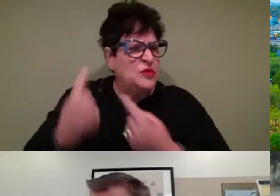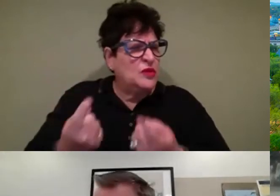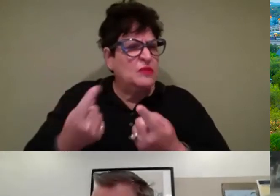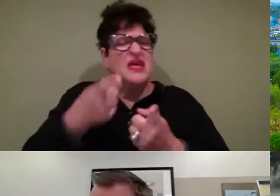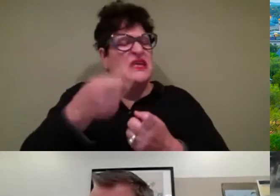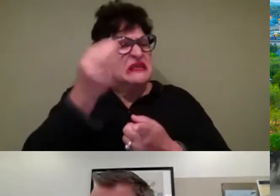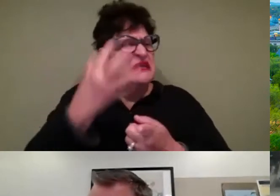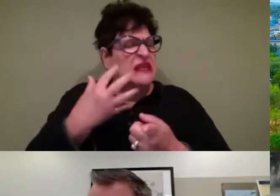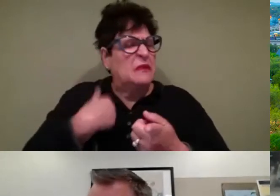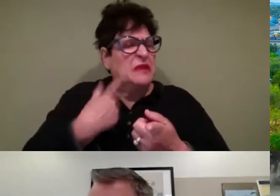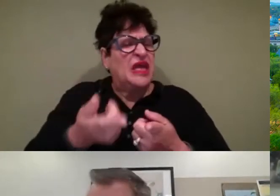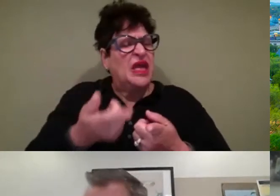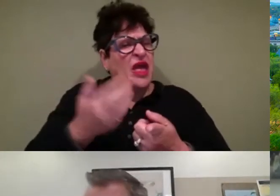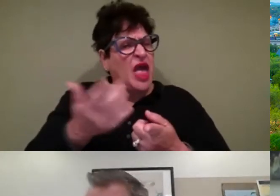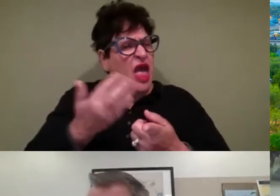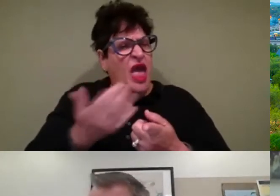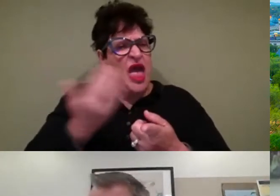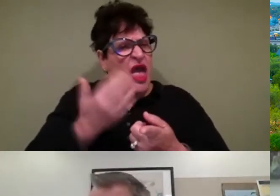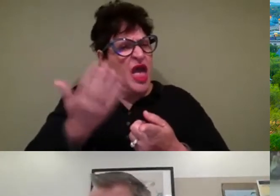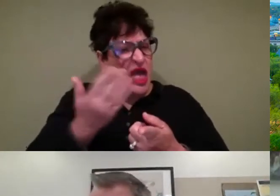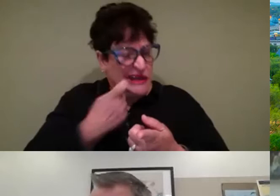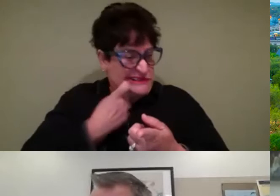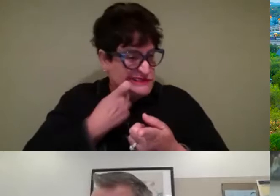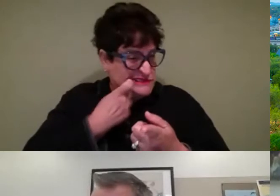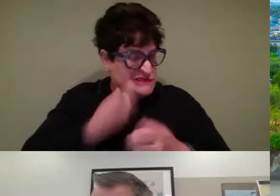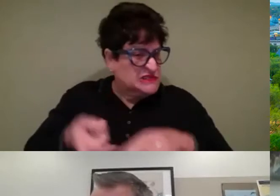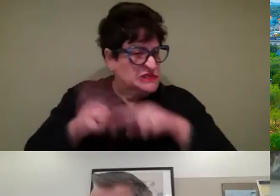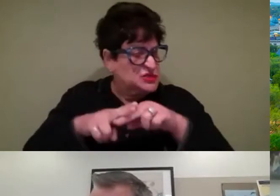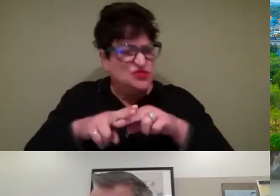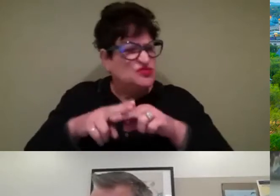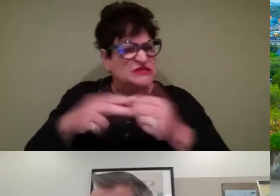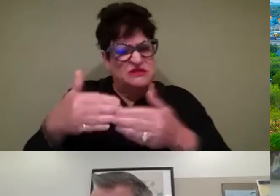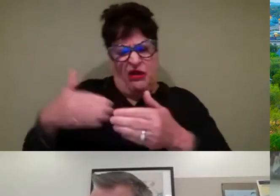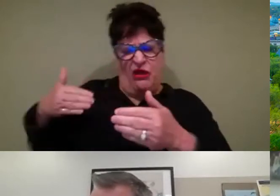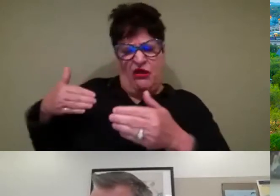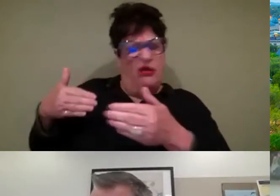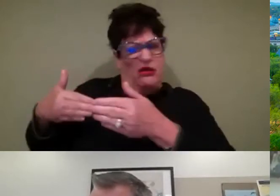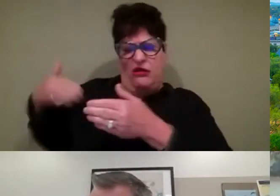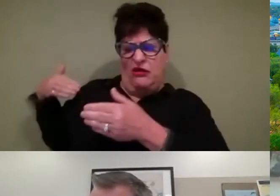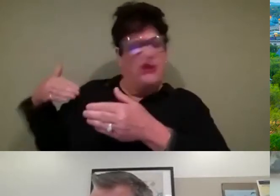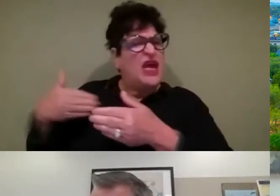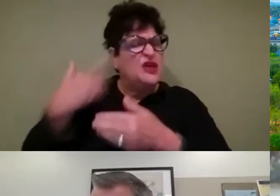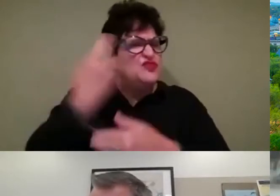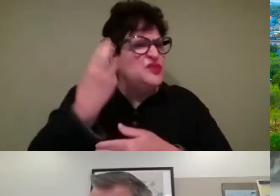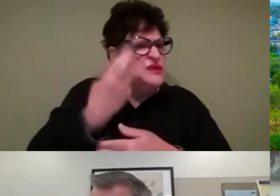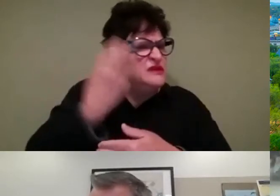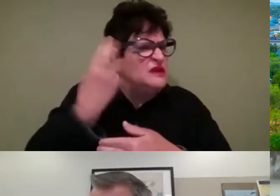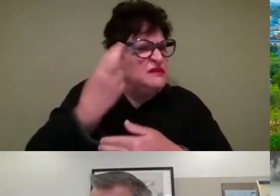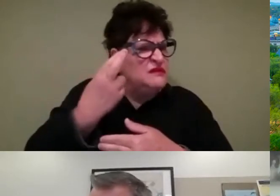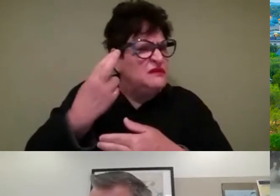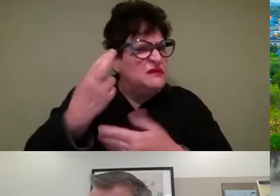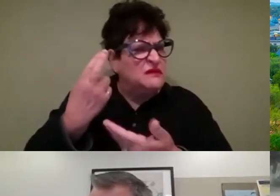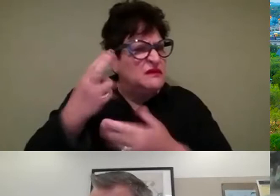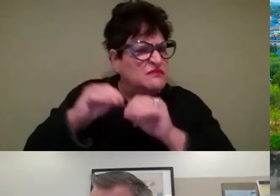tell us how sharp has this recent increase been and what do you think is causing it? And so do you